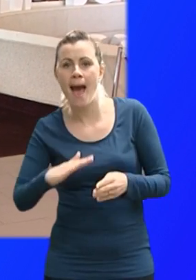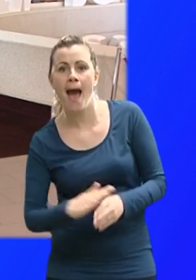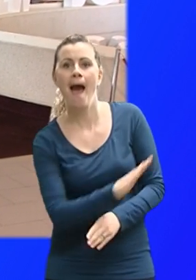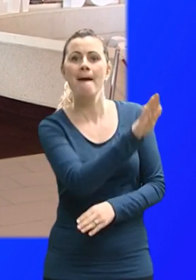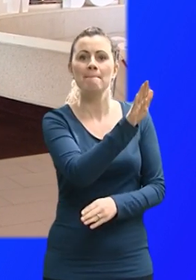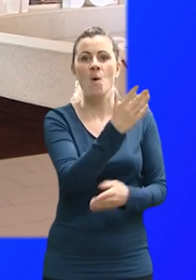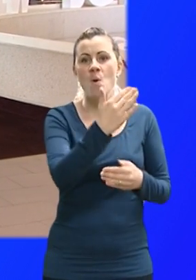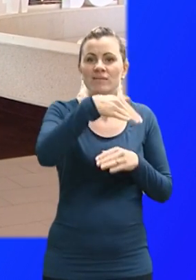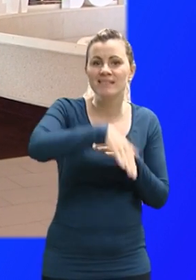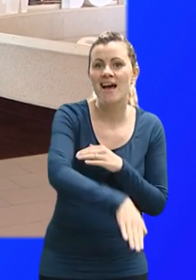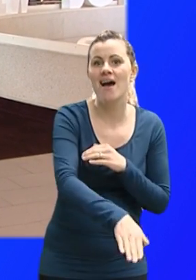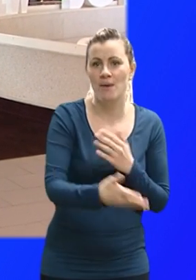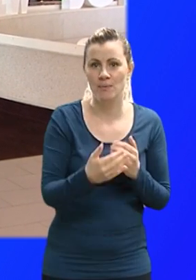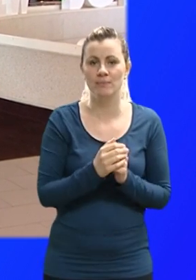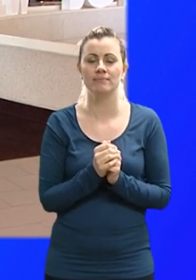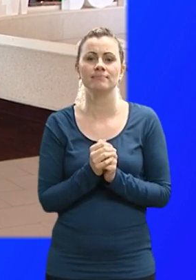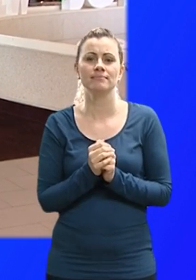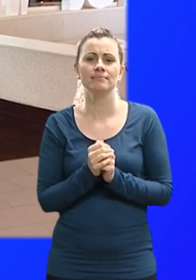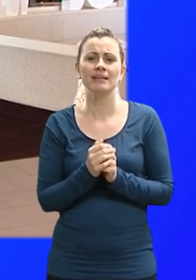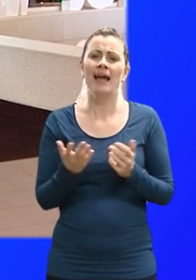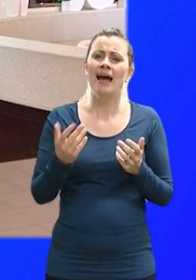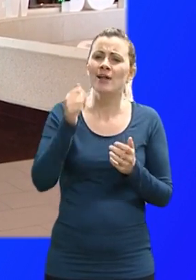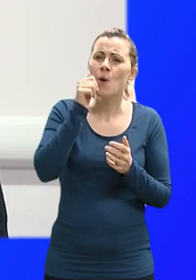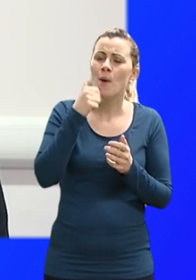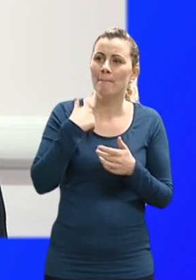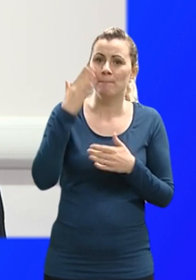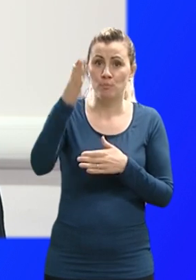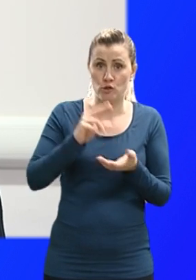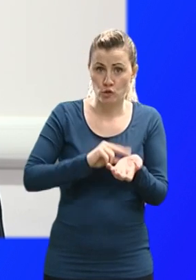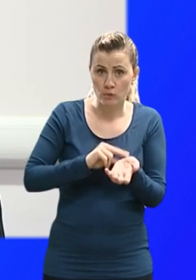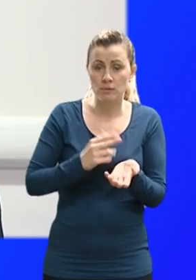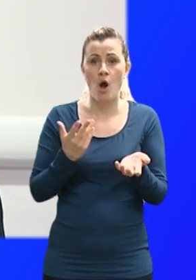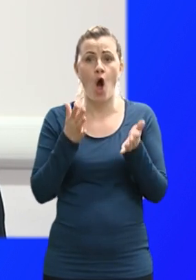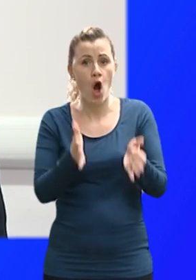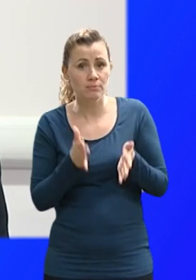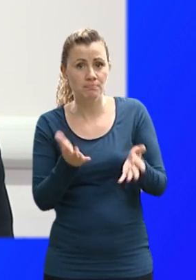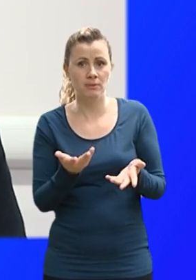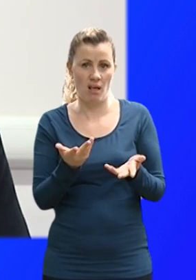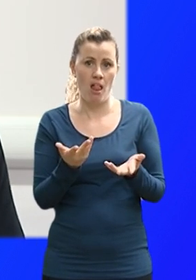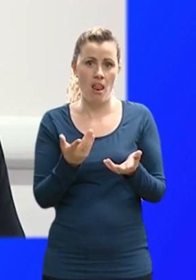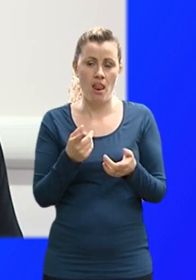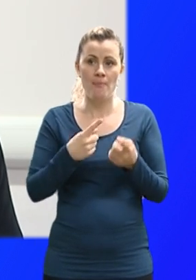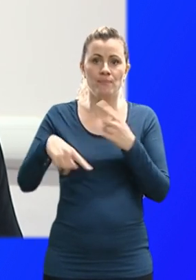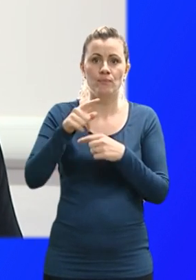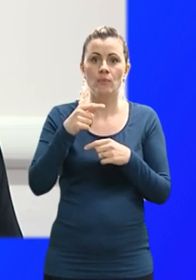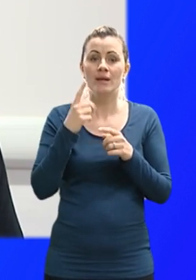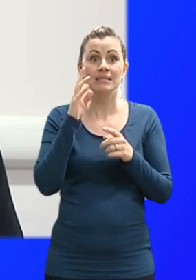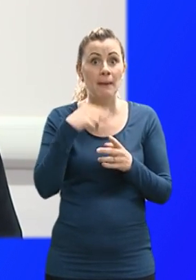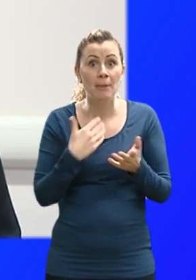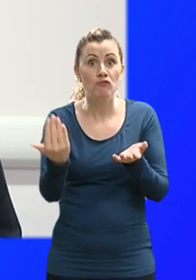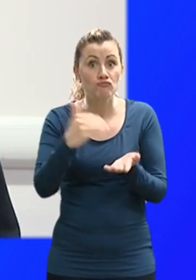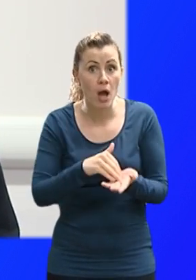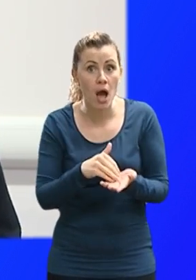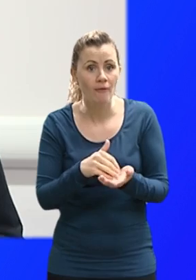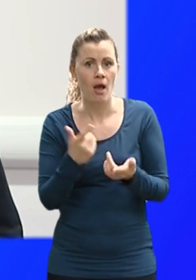a tactile surface. If I go to hospital or doctors, for example,